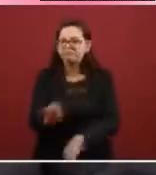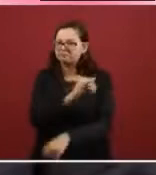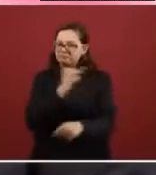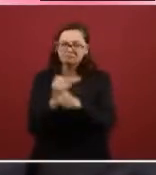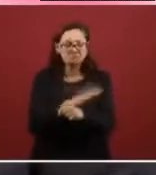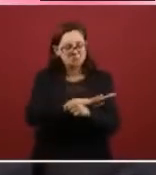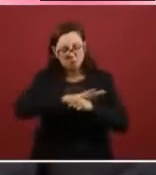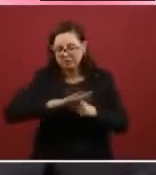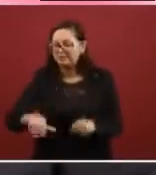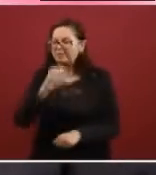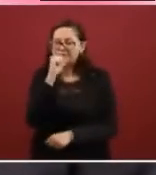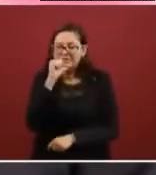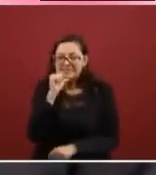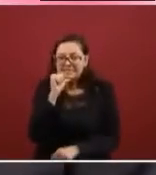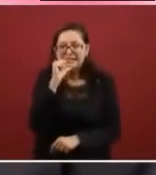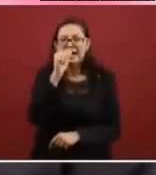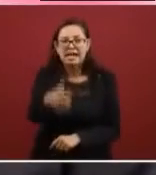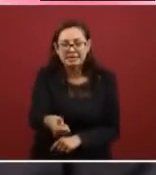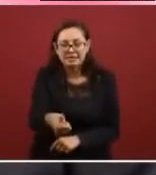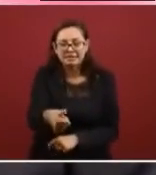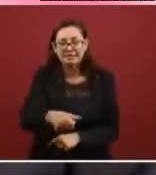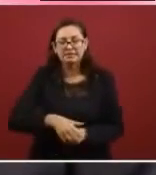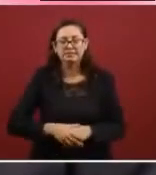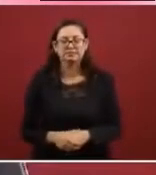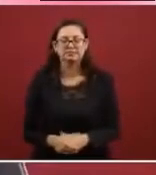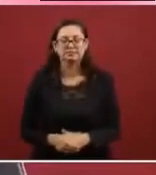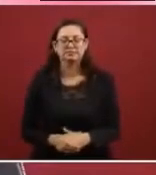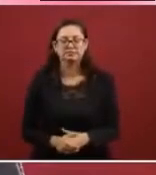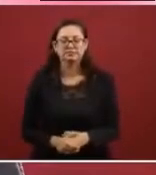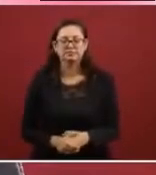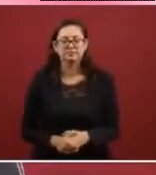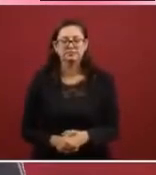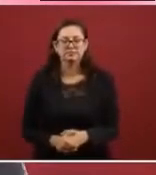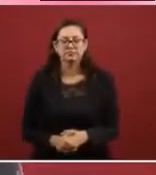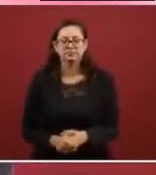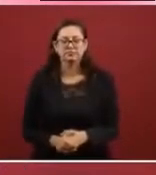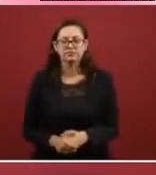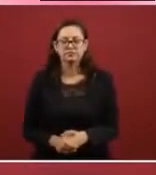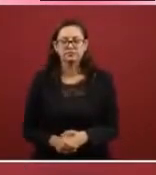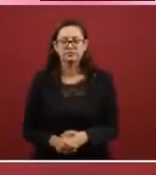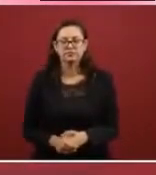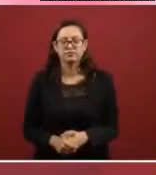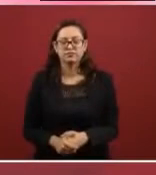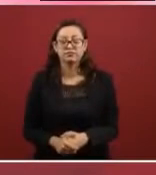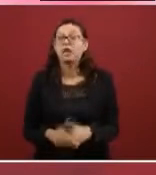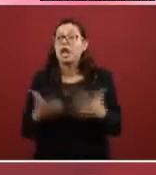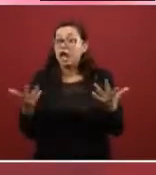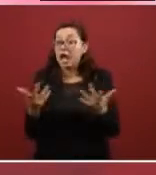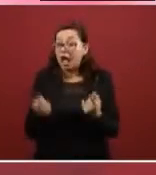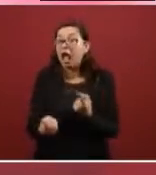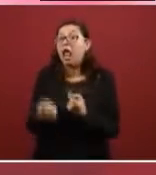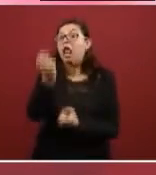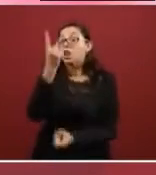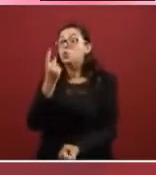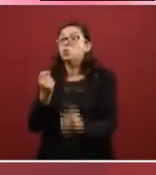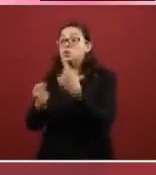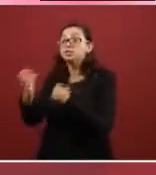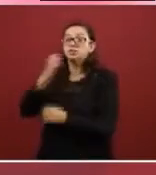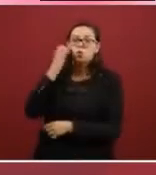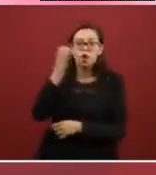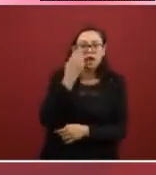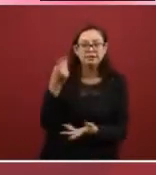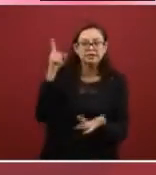hay establishments, but there are some cases donde tenemos que revisar, we have to